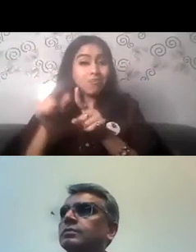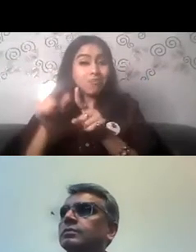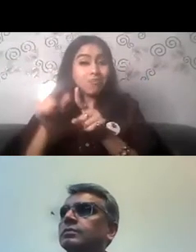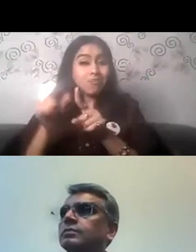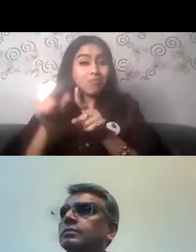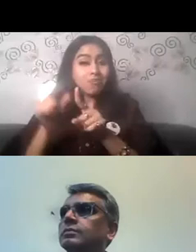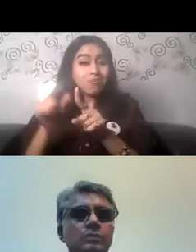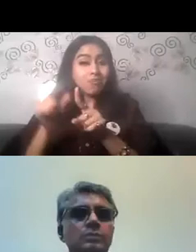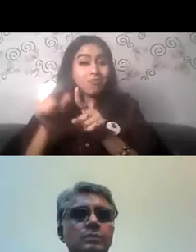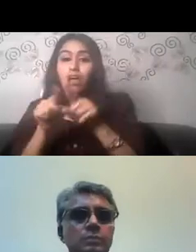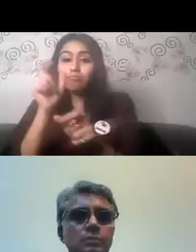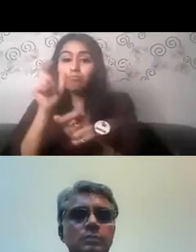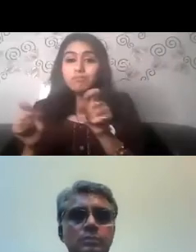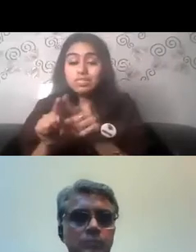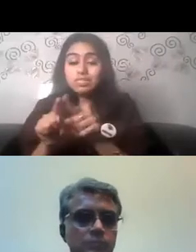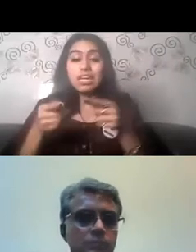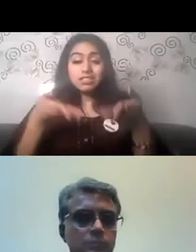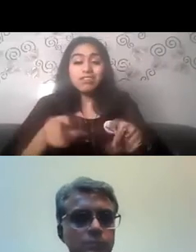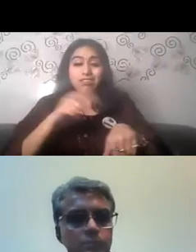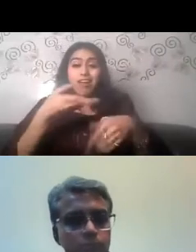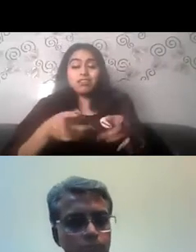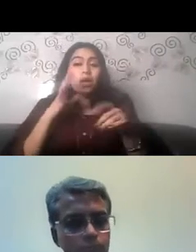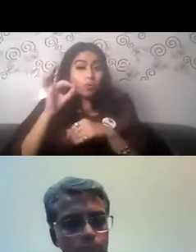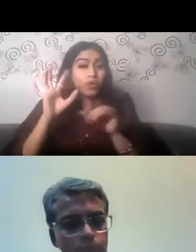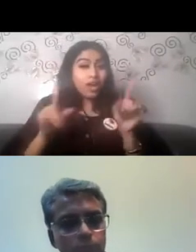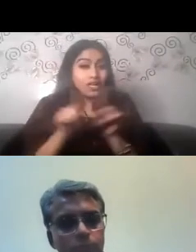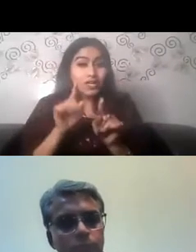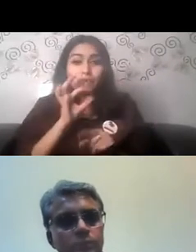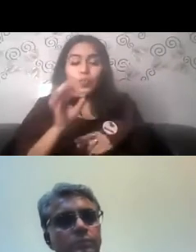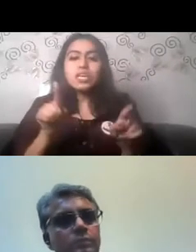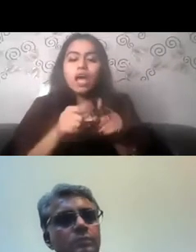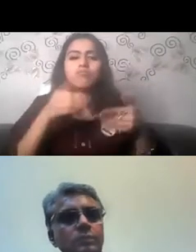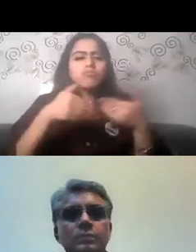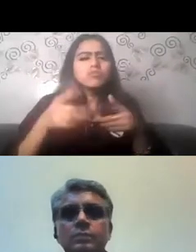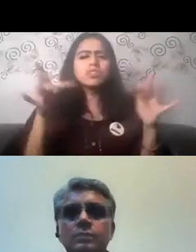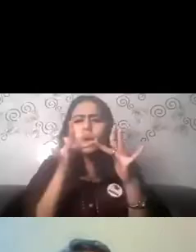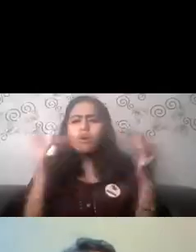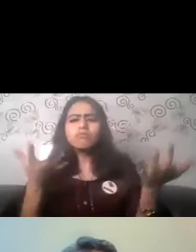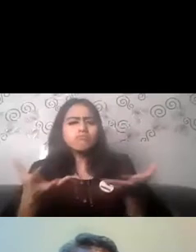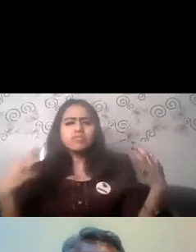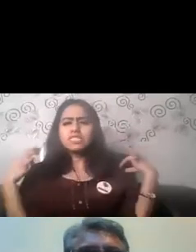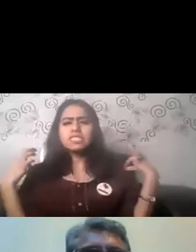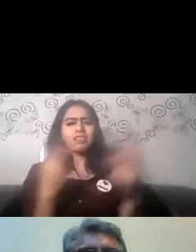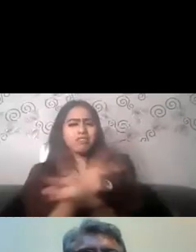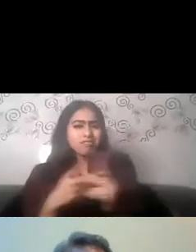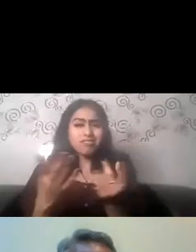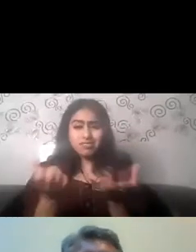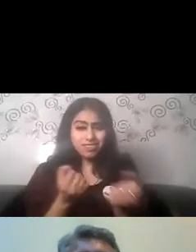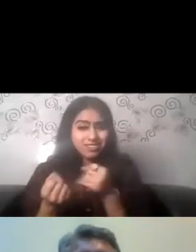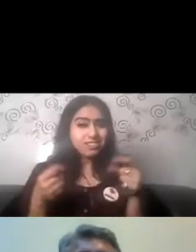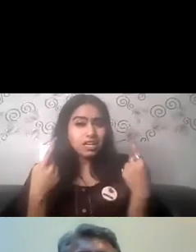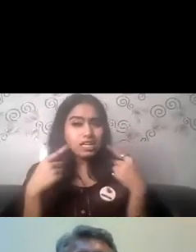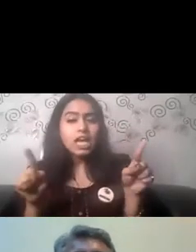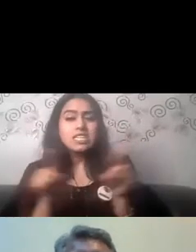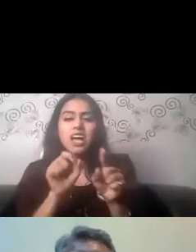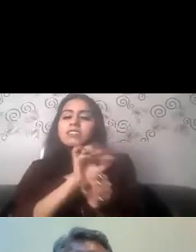very important these days, obviously, or whether it's just being able to, do their shopping online and have things delivered to them in a